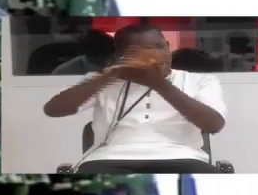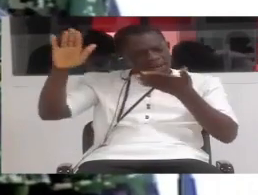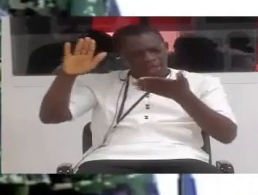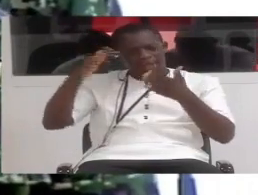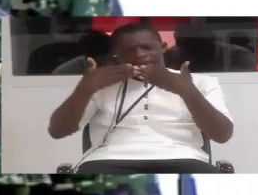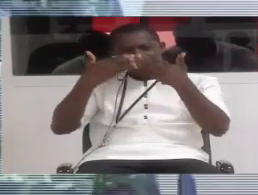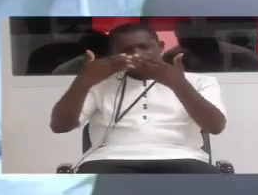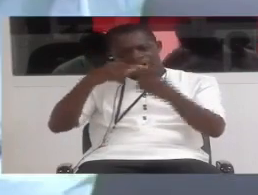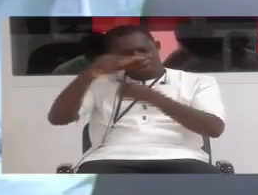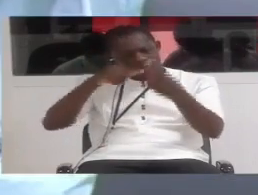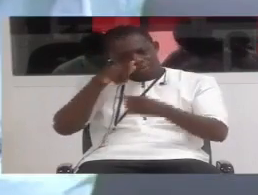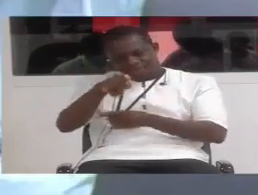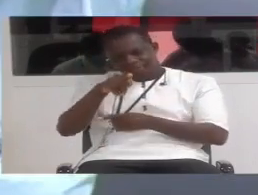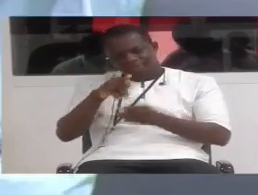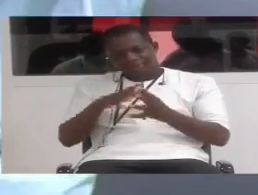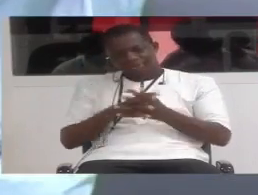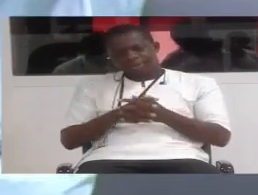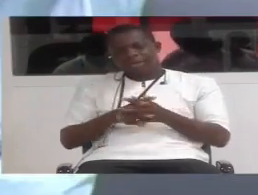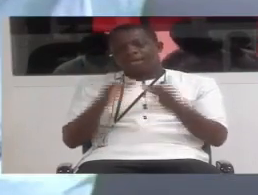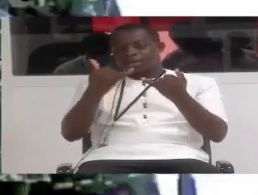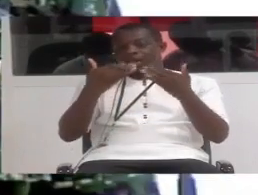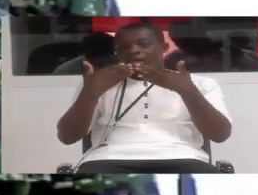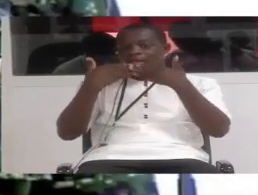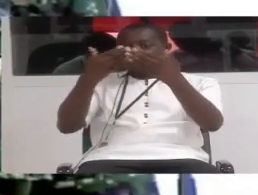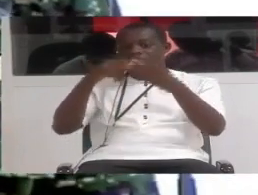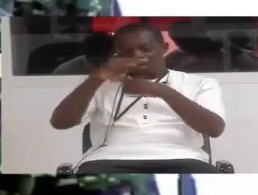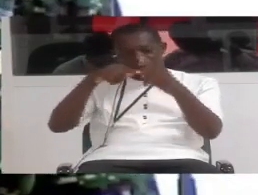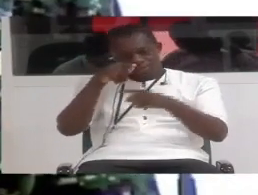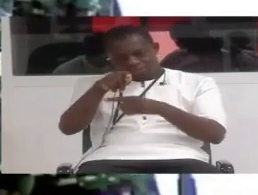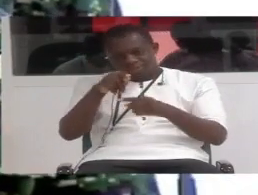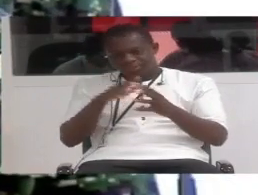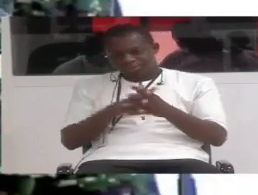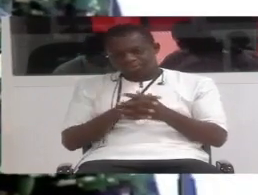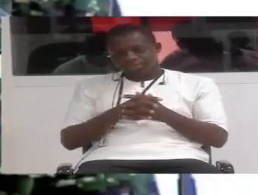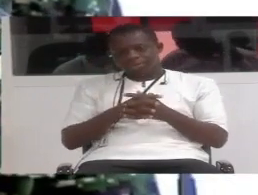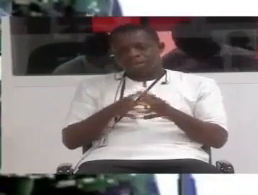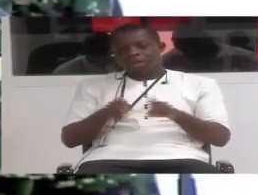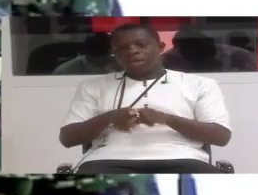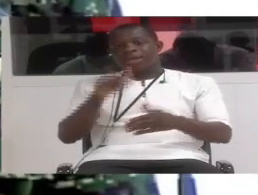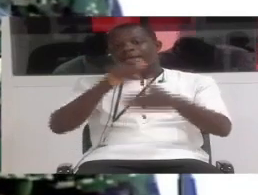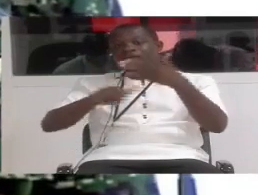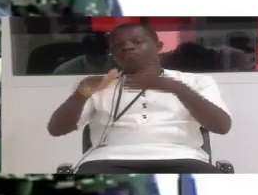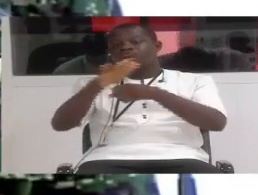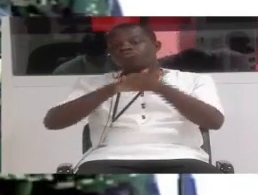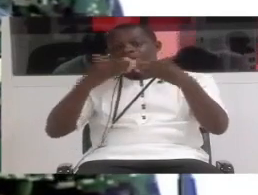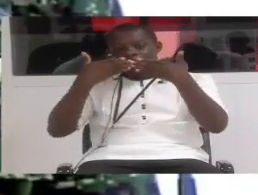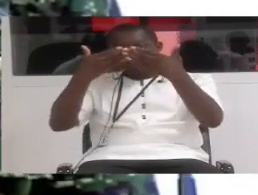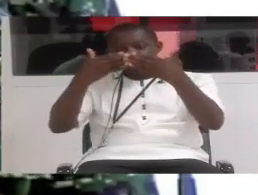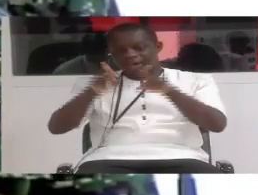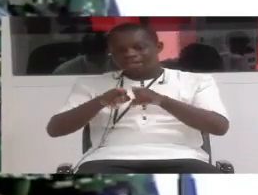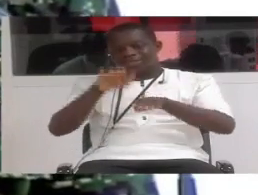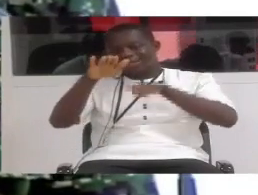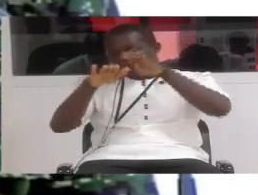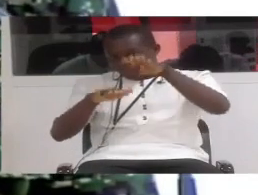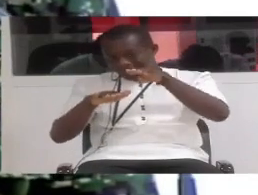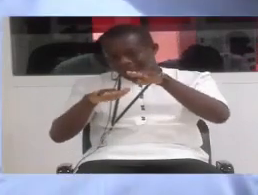clear information about that. Tell us about it. Wax ñu ñoñu sen bir just in detail and step by step. Légui wax